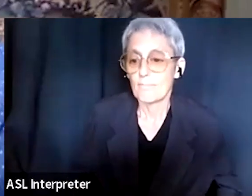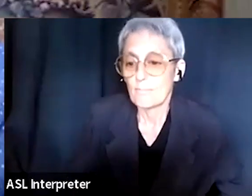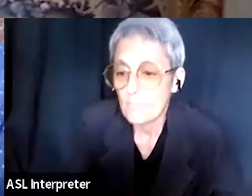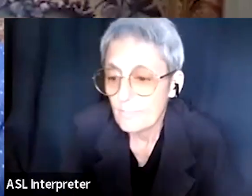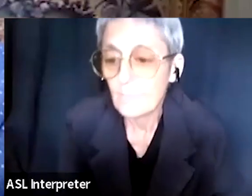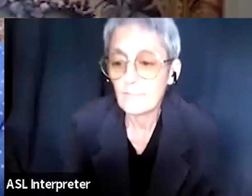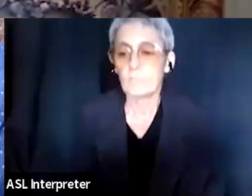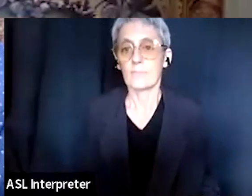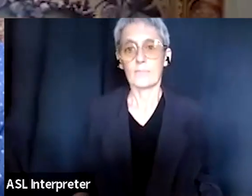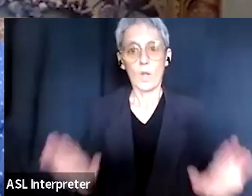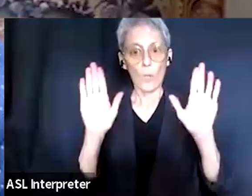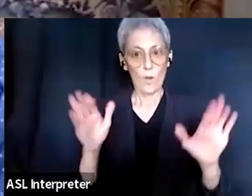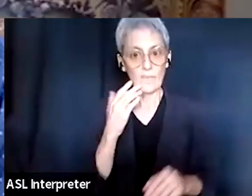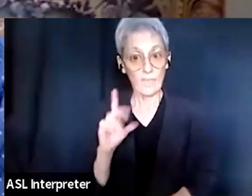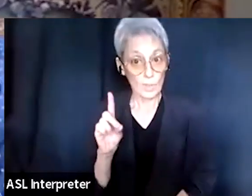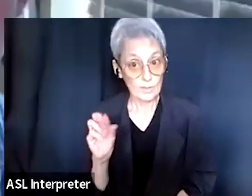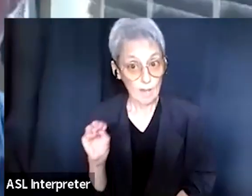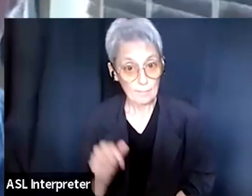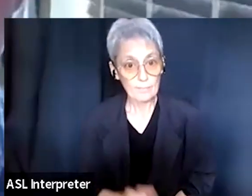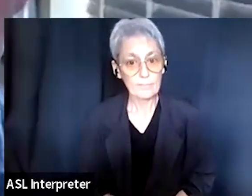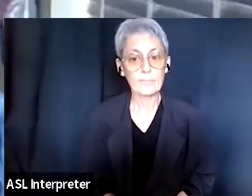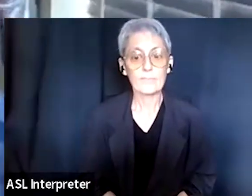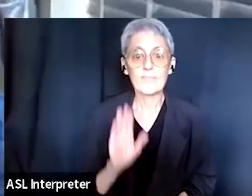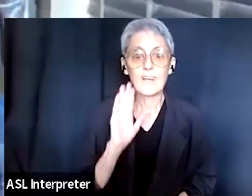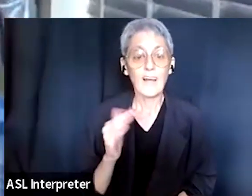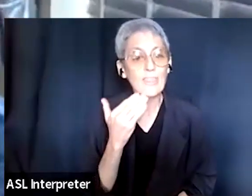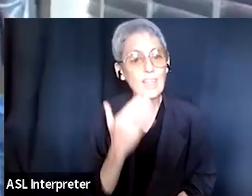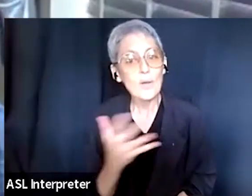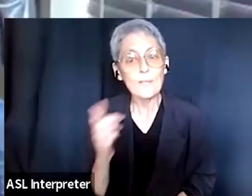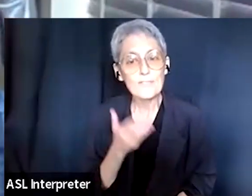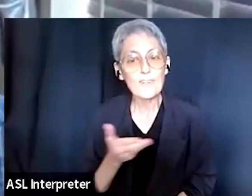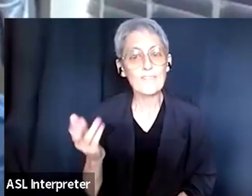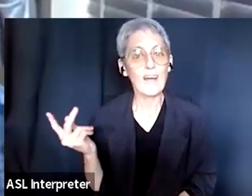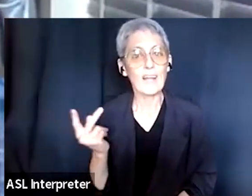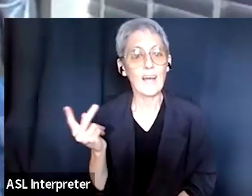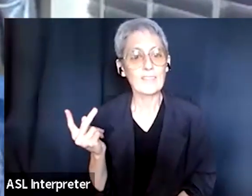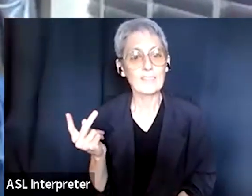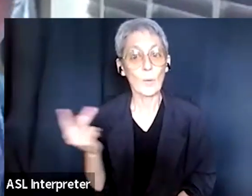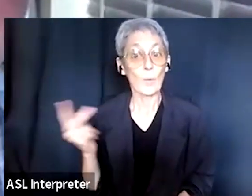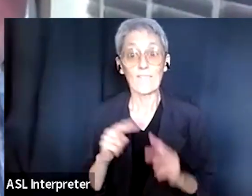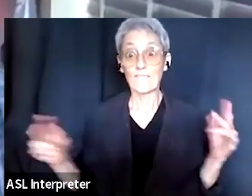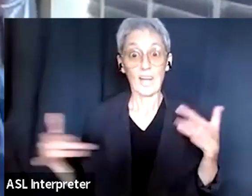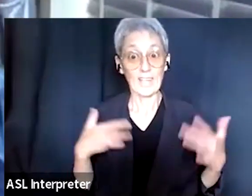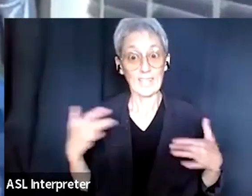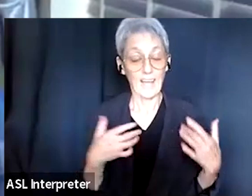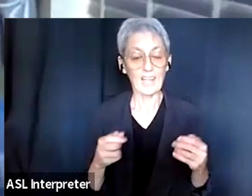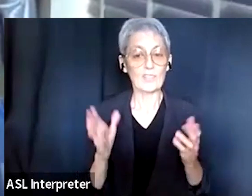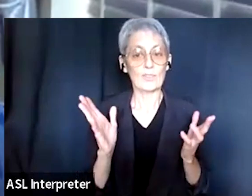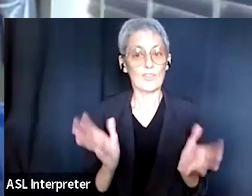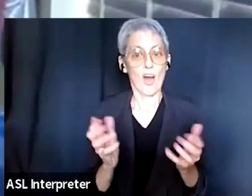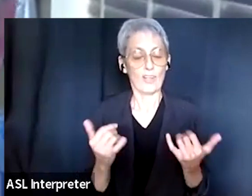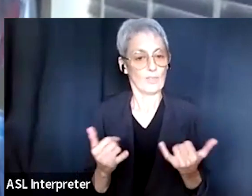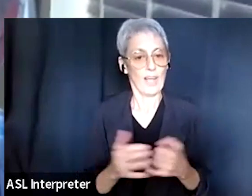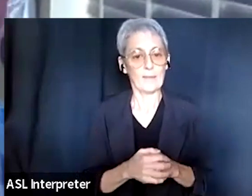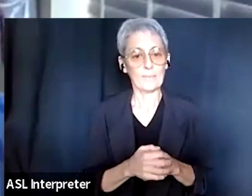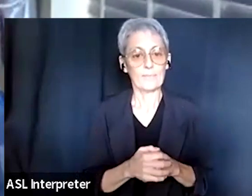Wonderful, thank you. And Dom? Hi, thanks so much for inviting us. We're incredibly excited to be speaking today.